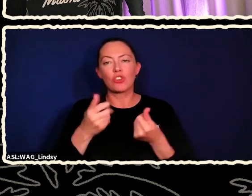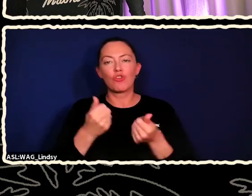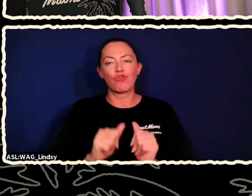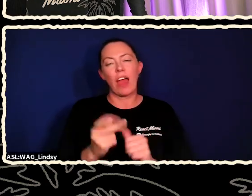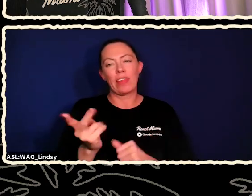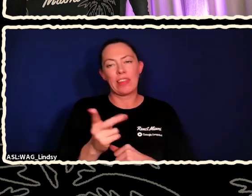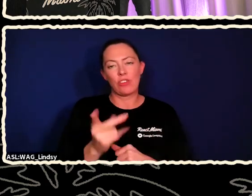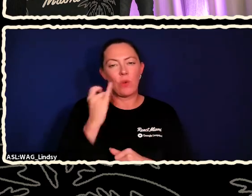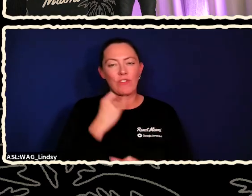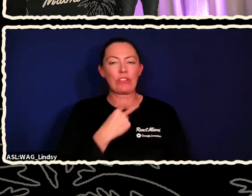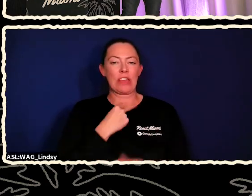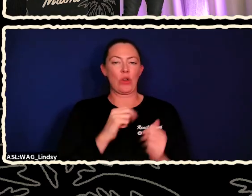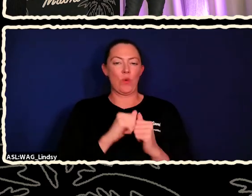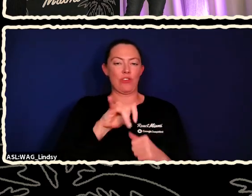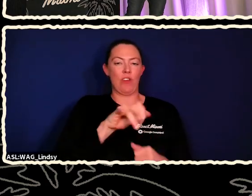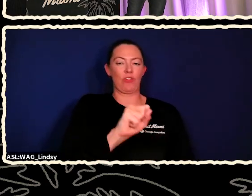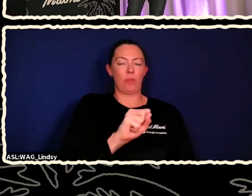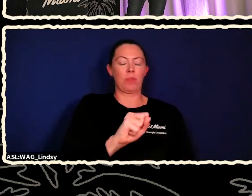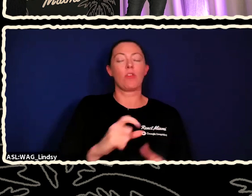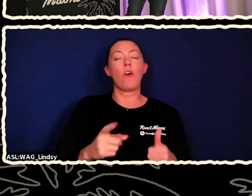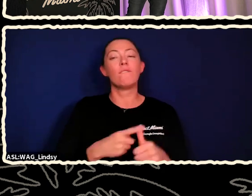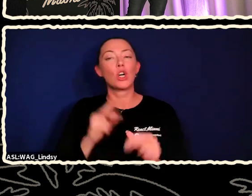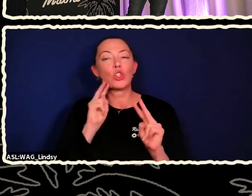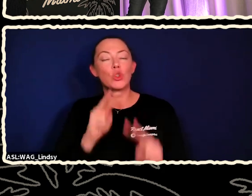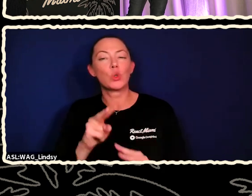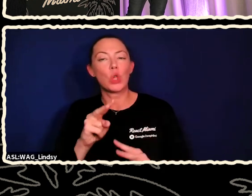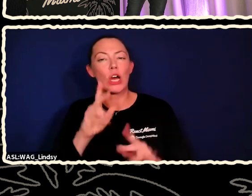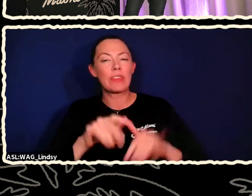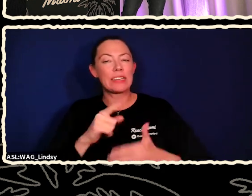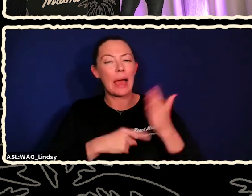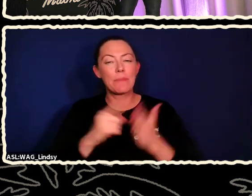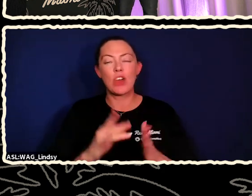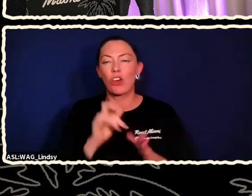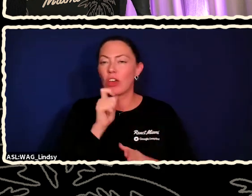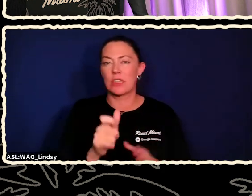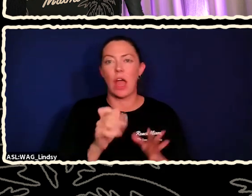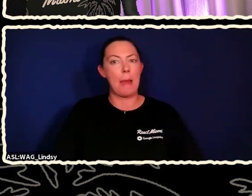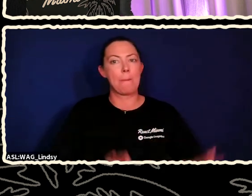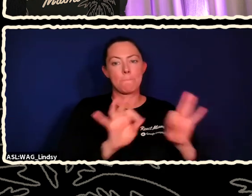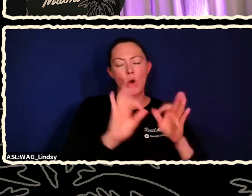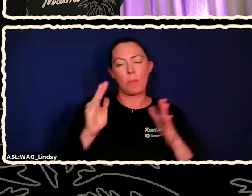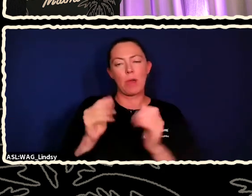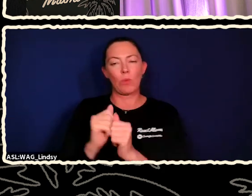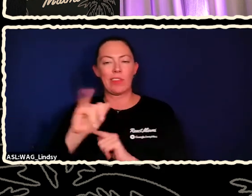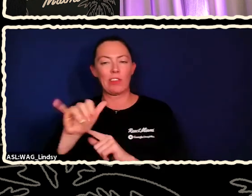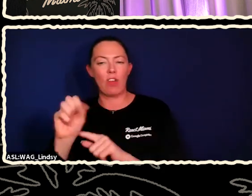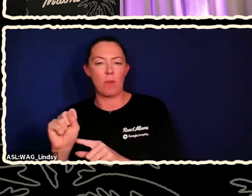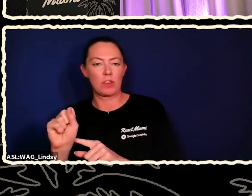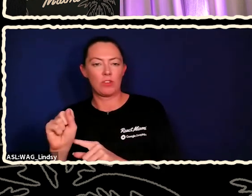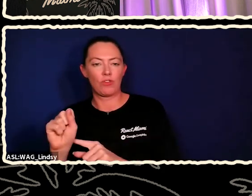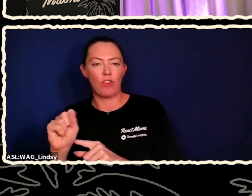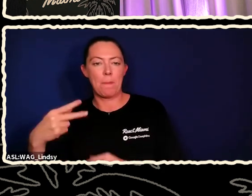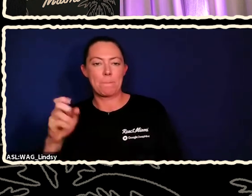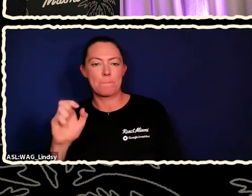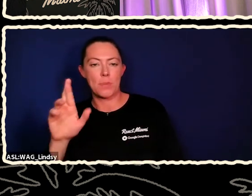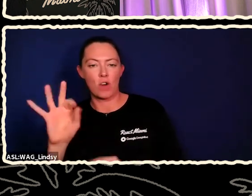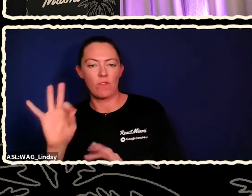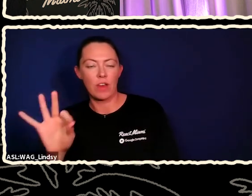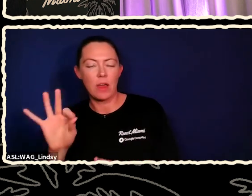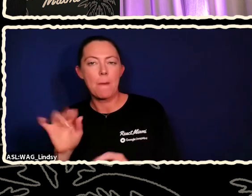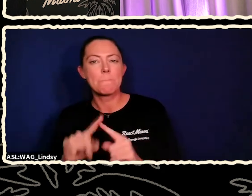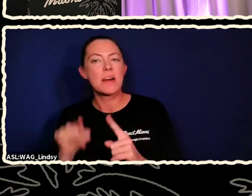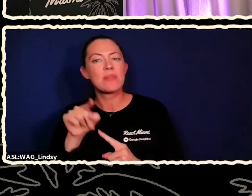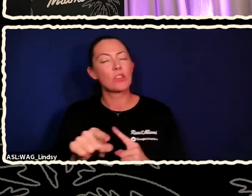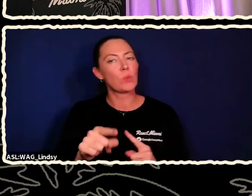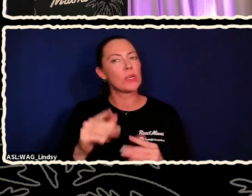JavaScript. So at first glance, it might seem like the type checker perf is not as important as JavaScript perf. And yet, better type checker performance was a top